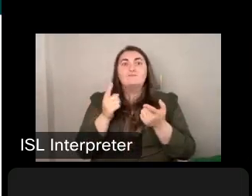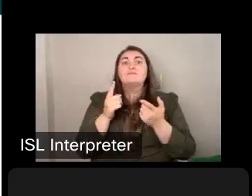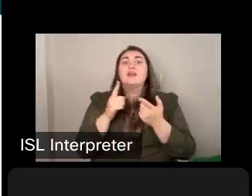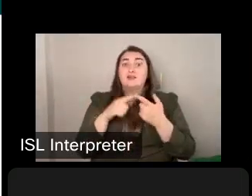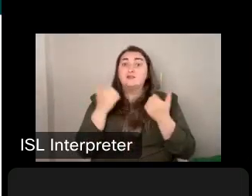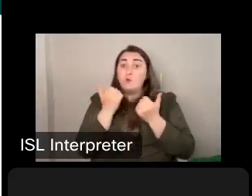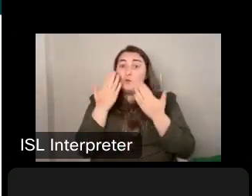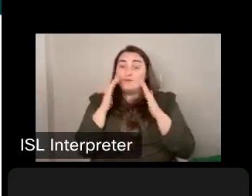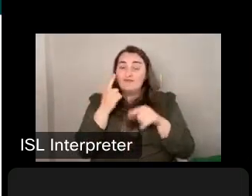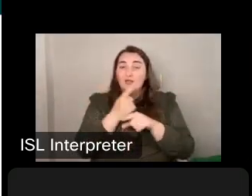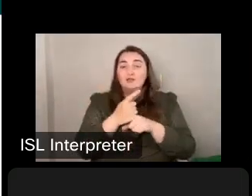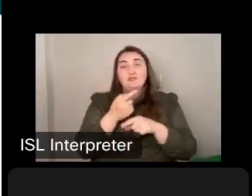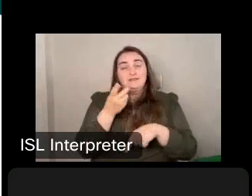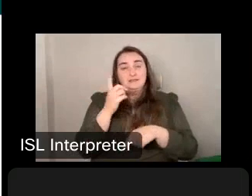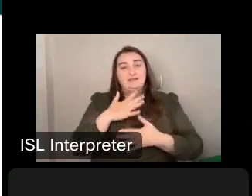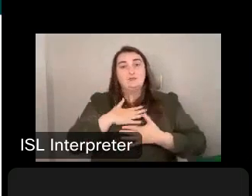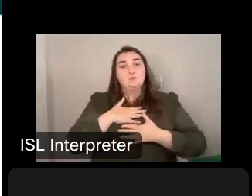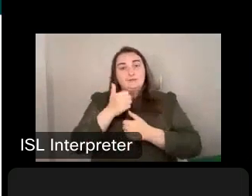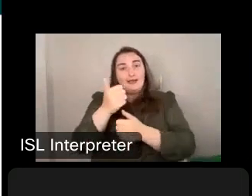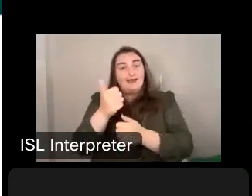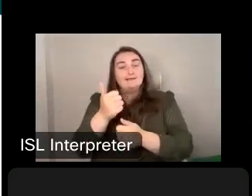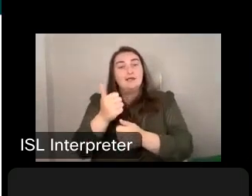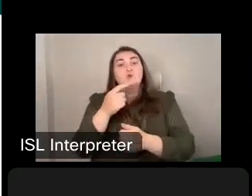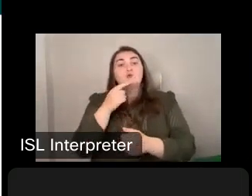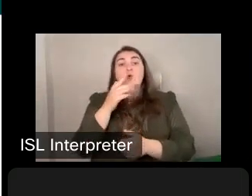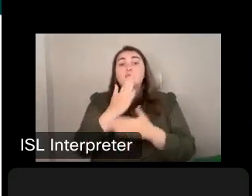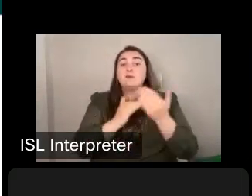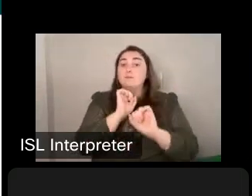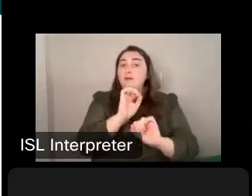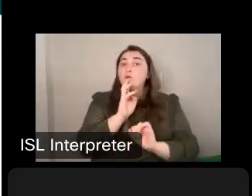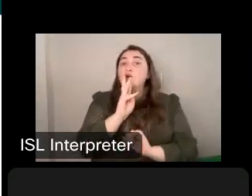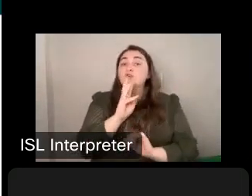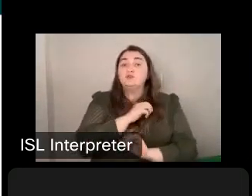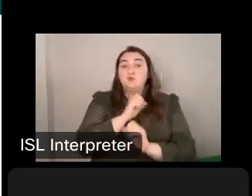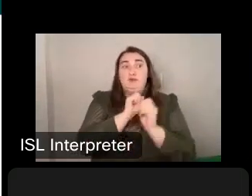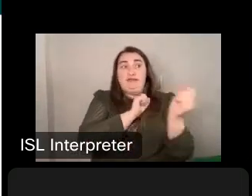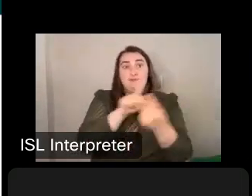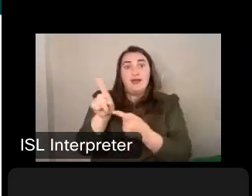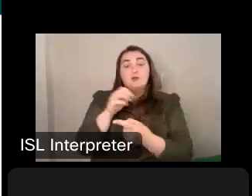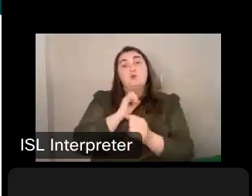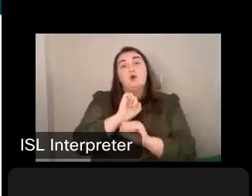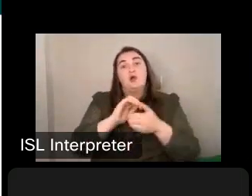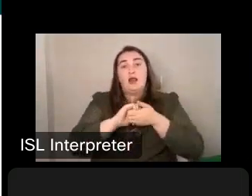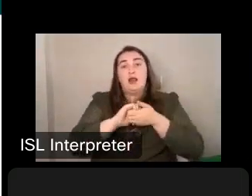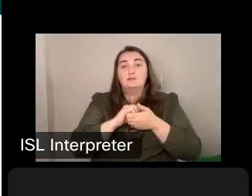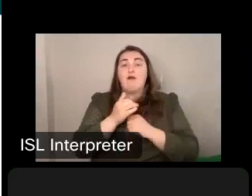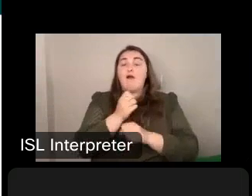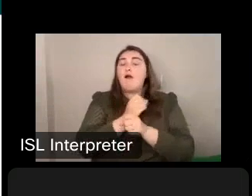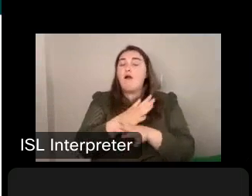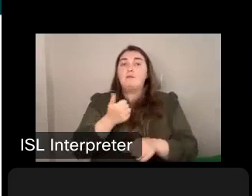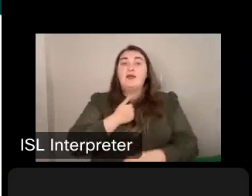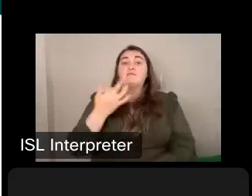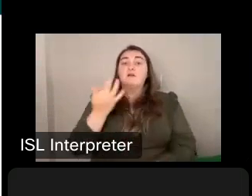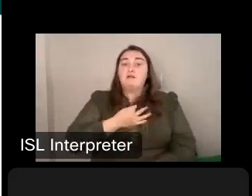there, sadly, she committed suicide. So these were some of her words in her email to her colleague. It's all my fault. I feel